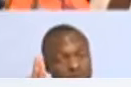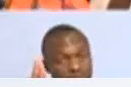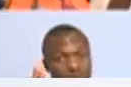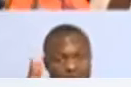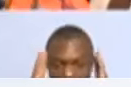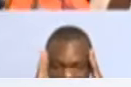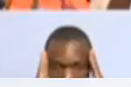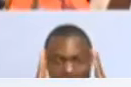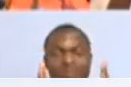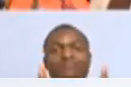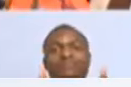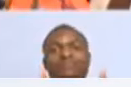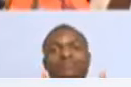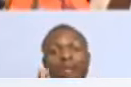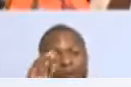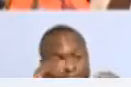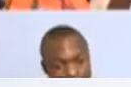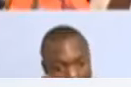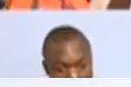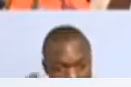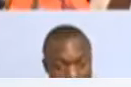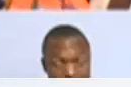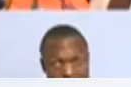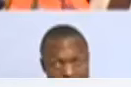focusing on planting pine there.